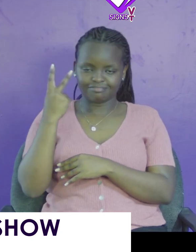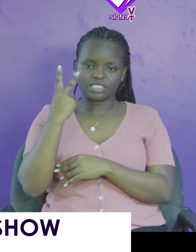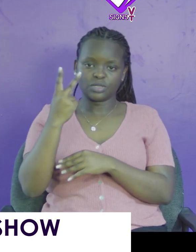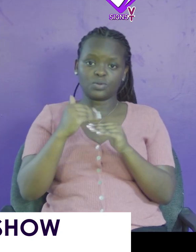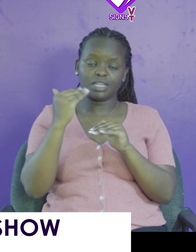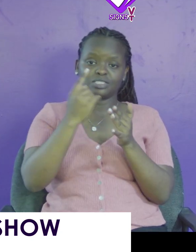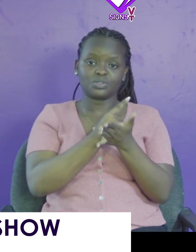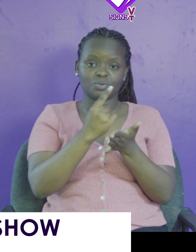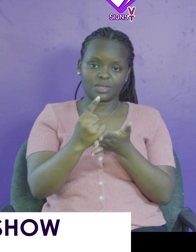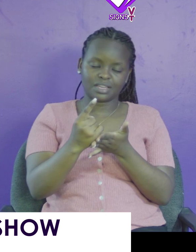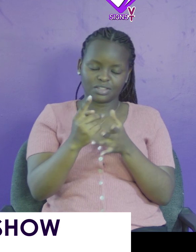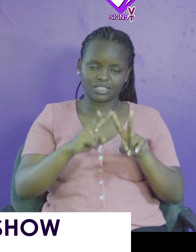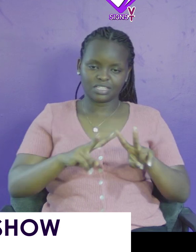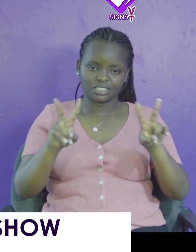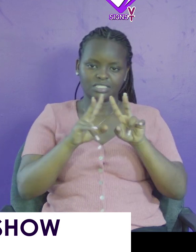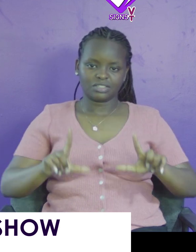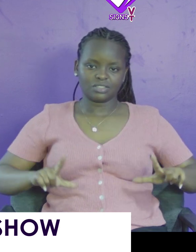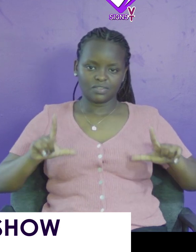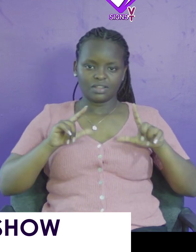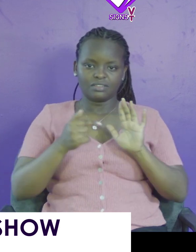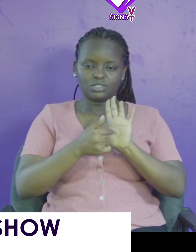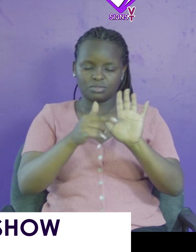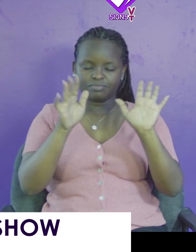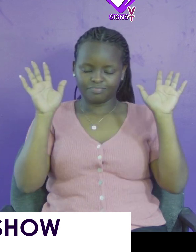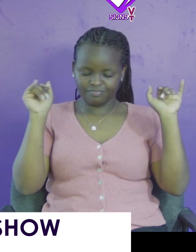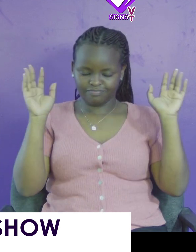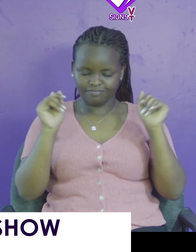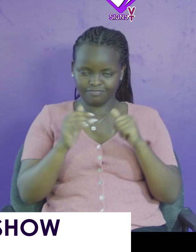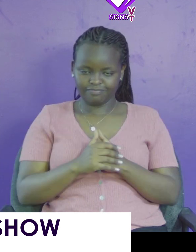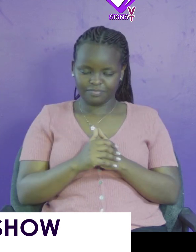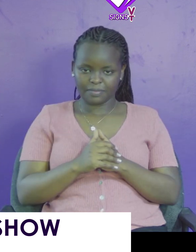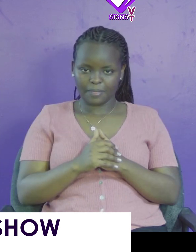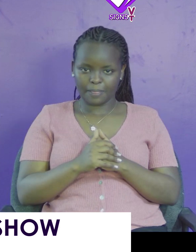week on the Treasures of Life show. Bye-bye. Bye-bye. God bless you.